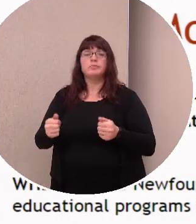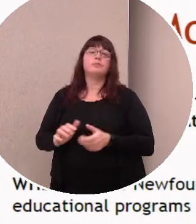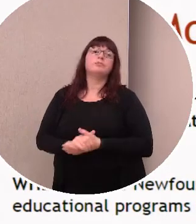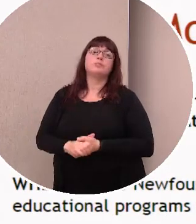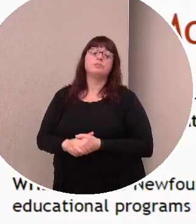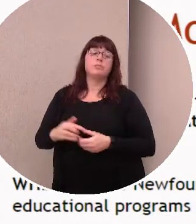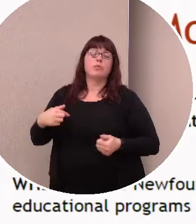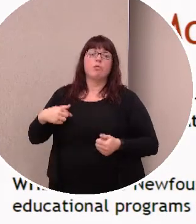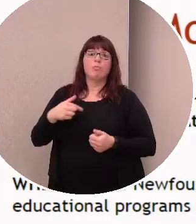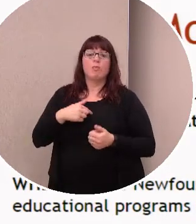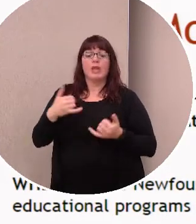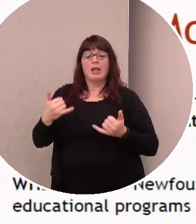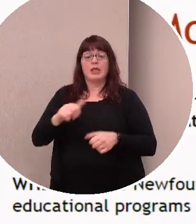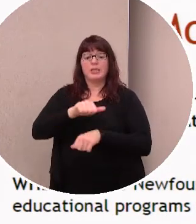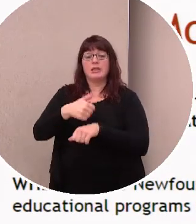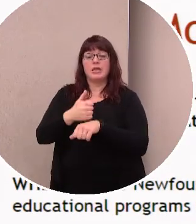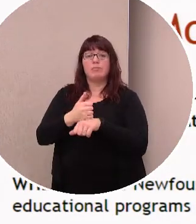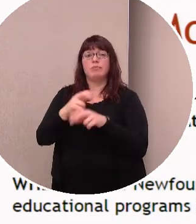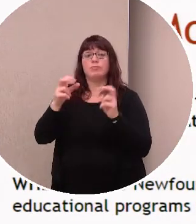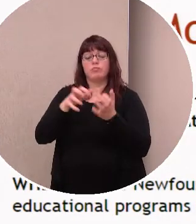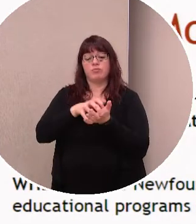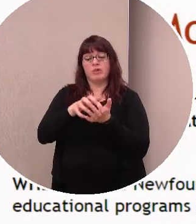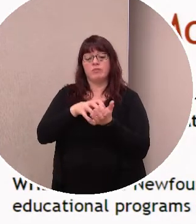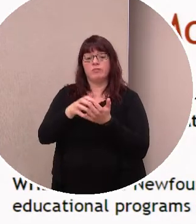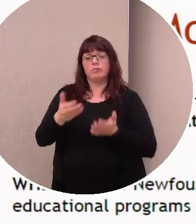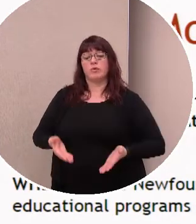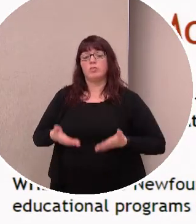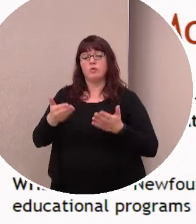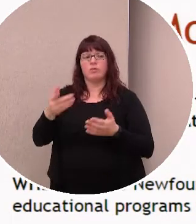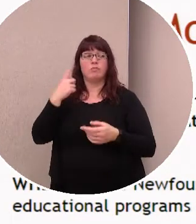Here we have the draft motion for review.